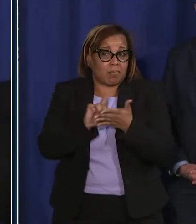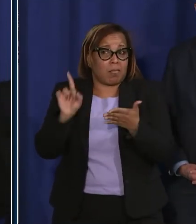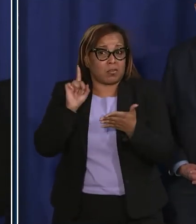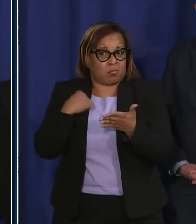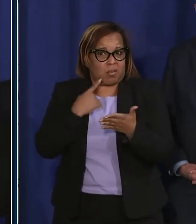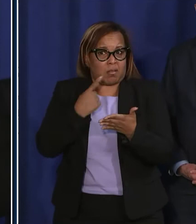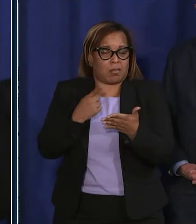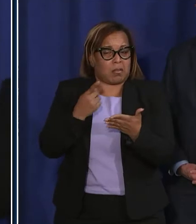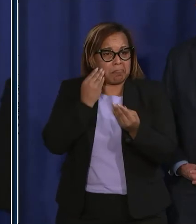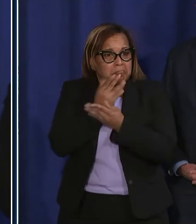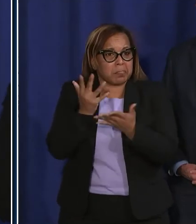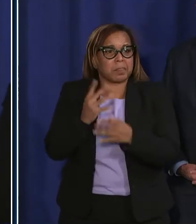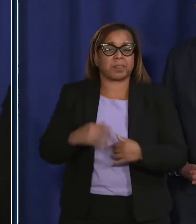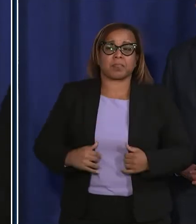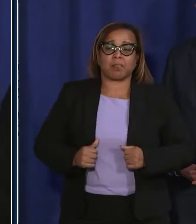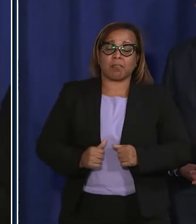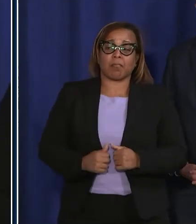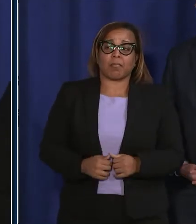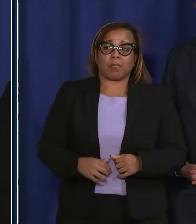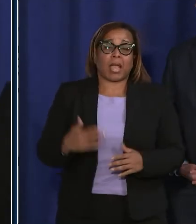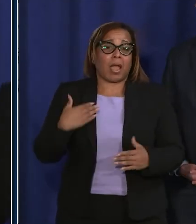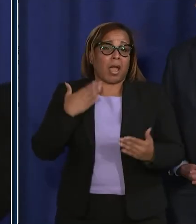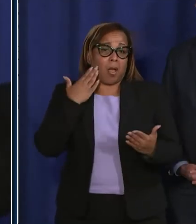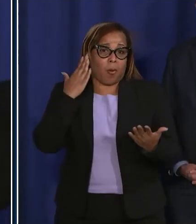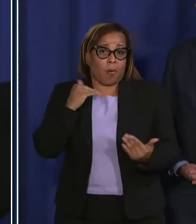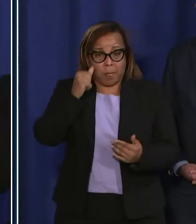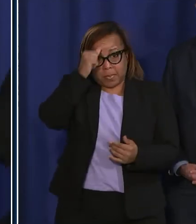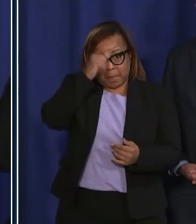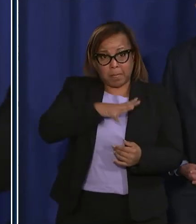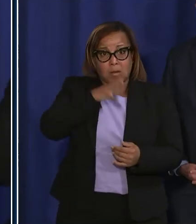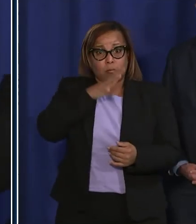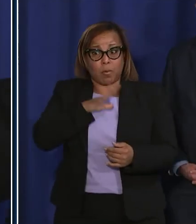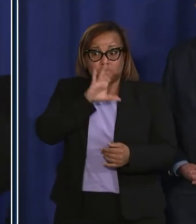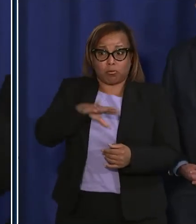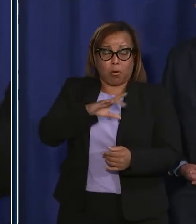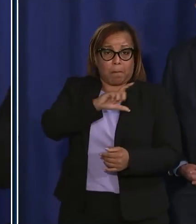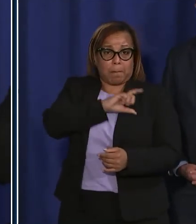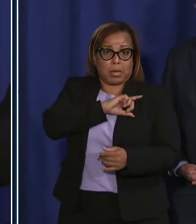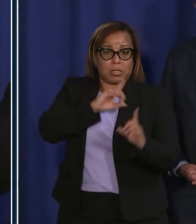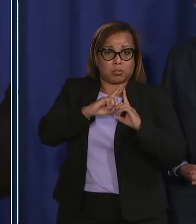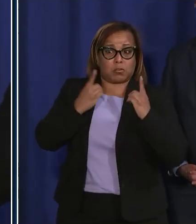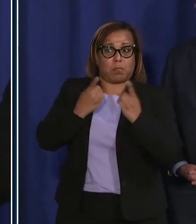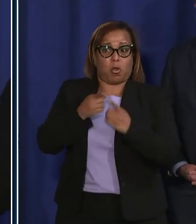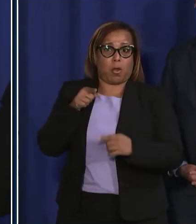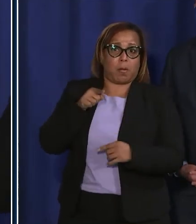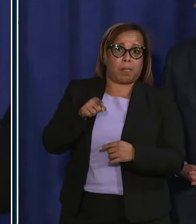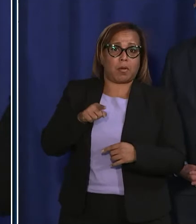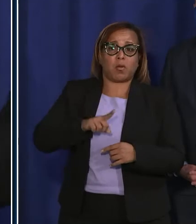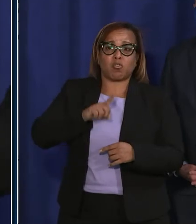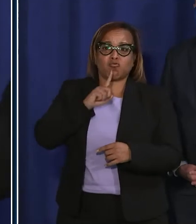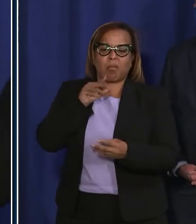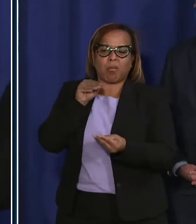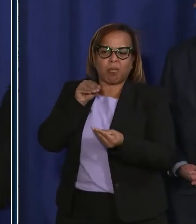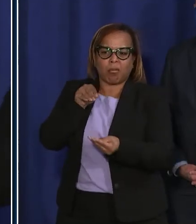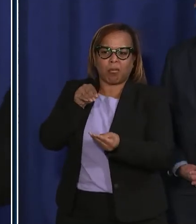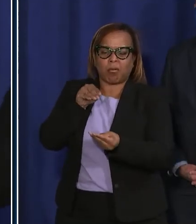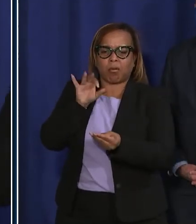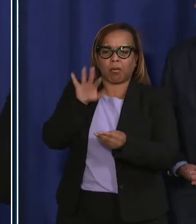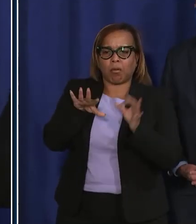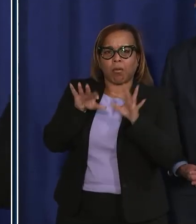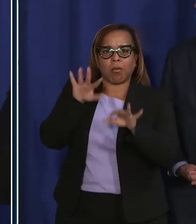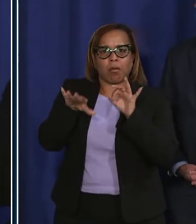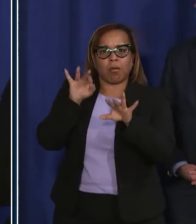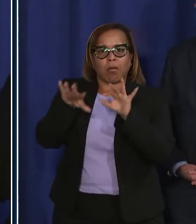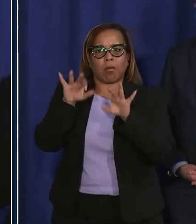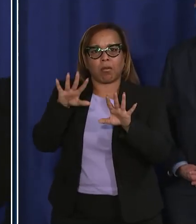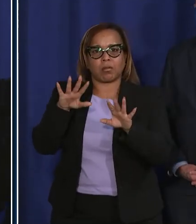week. I really hope that the men and women of the Chicago Police Department, who have been fed a lot of stuff, that's the